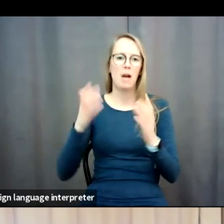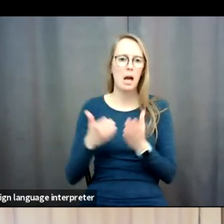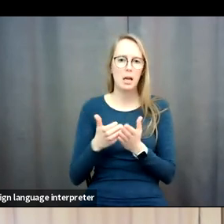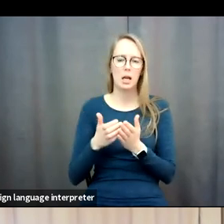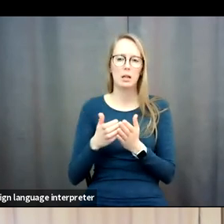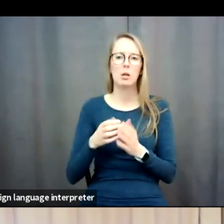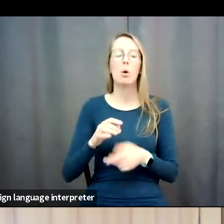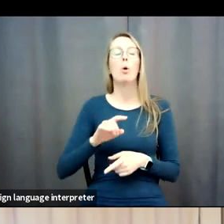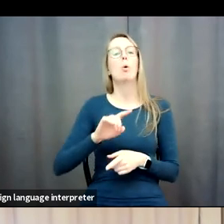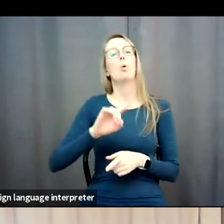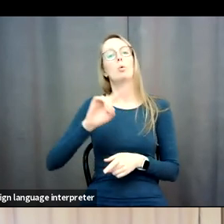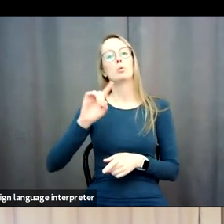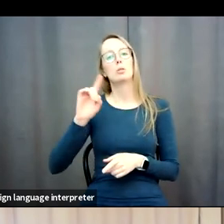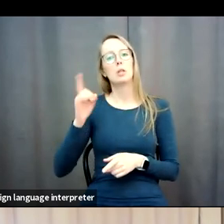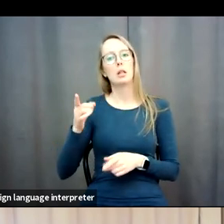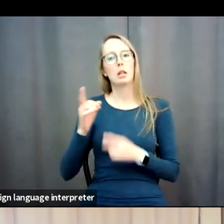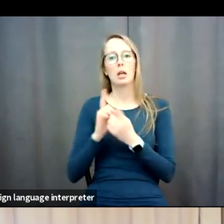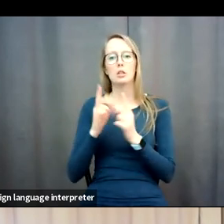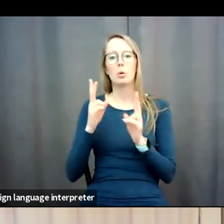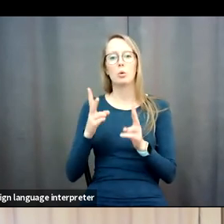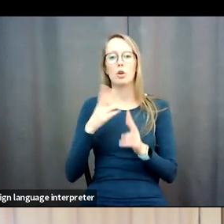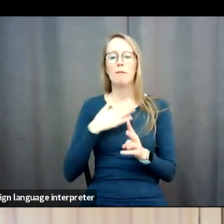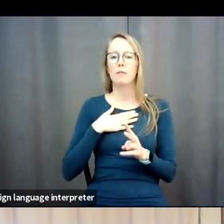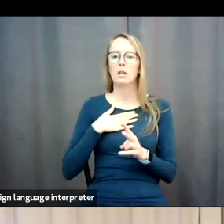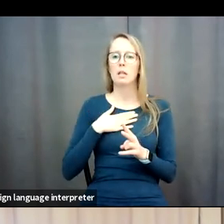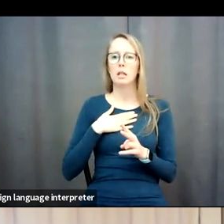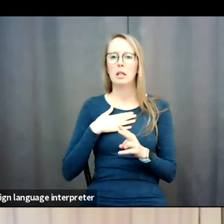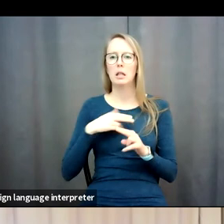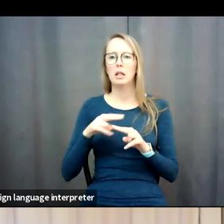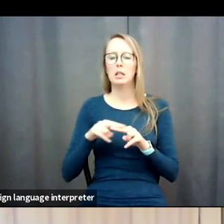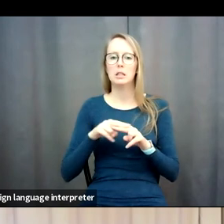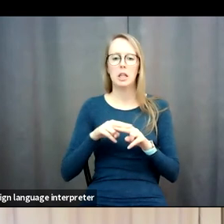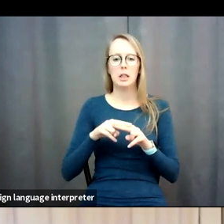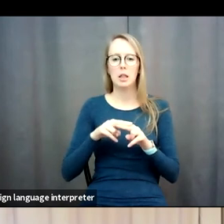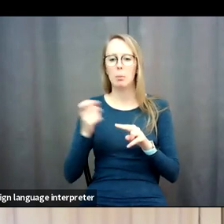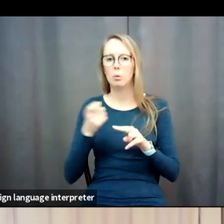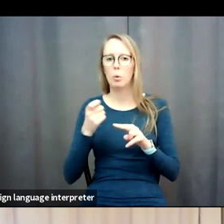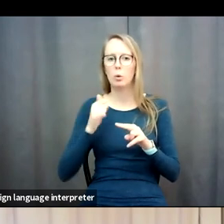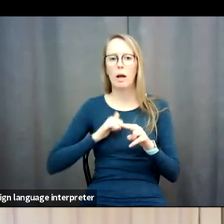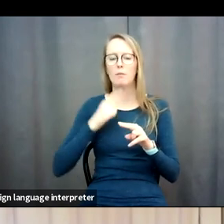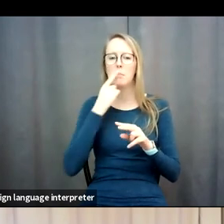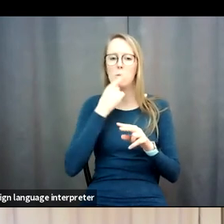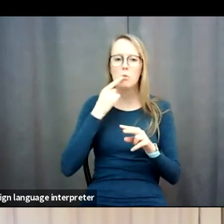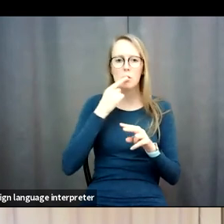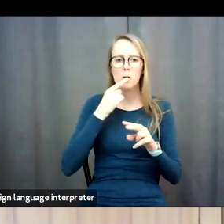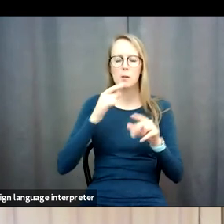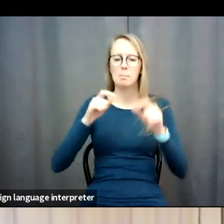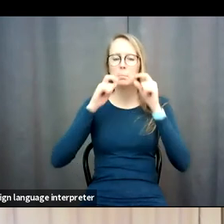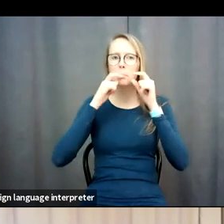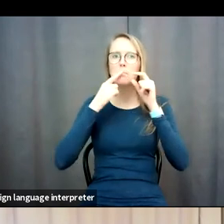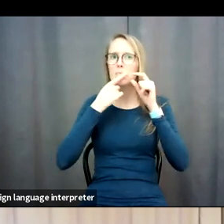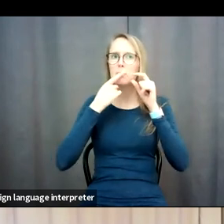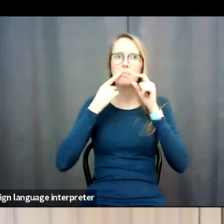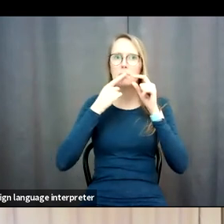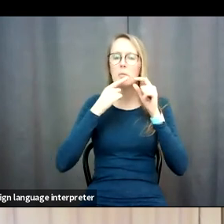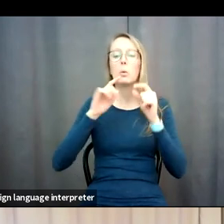And then you maybe want to explore the motor saw with your mouth. Just about, what is this? How does it feel? And then you can